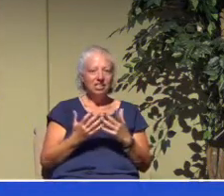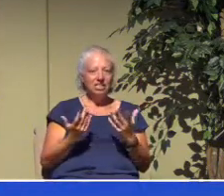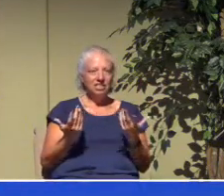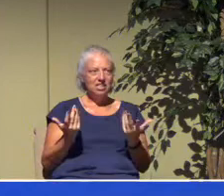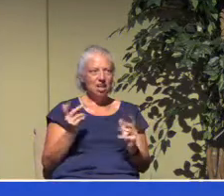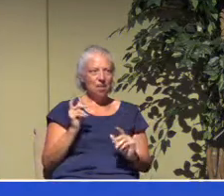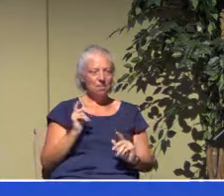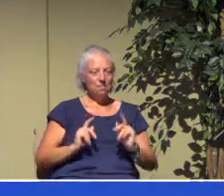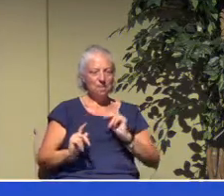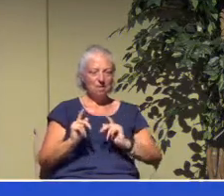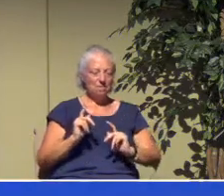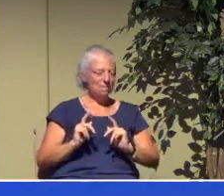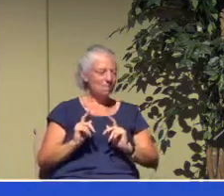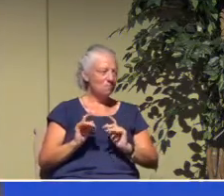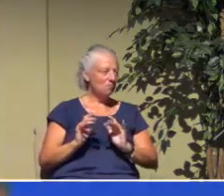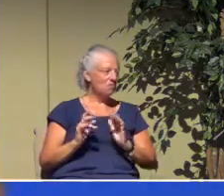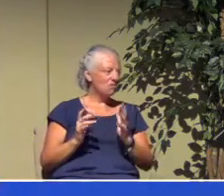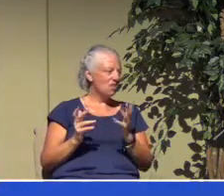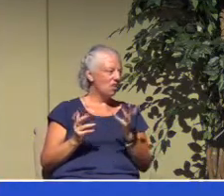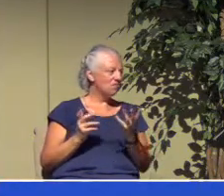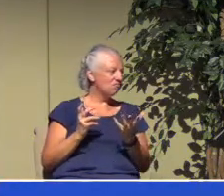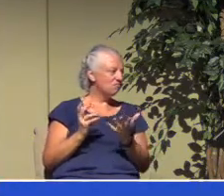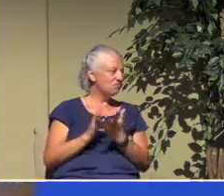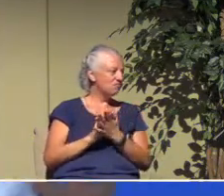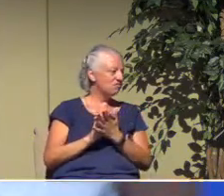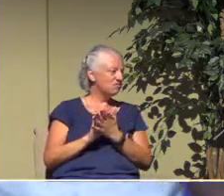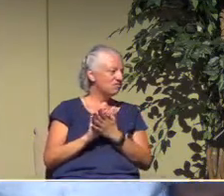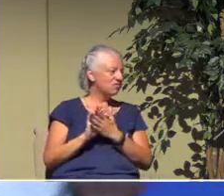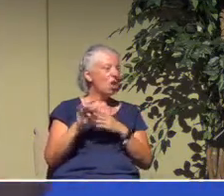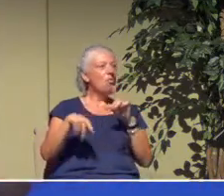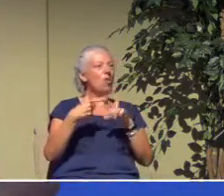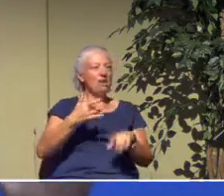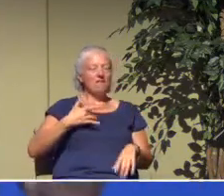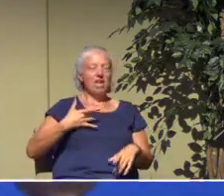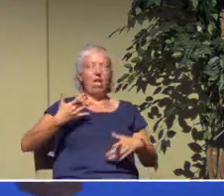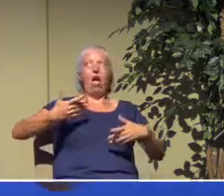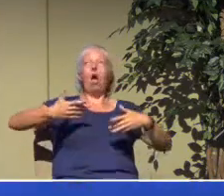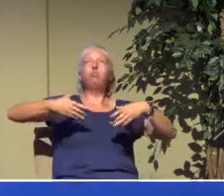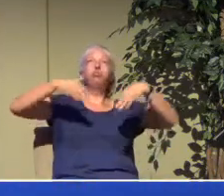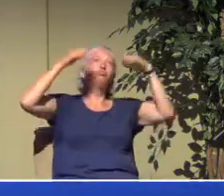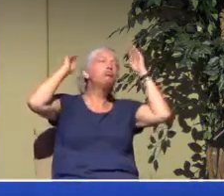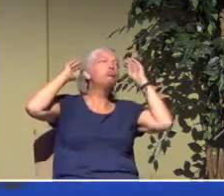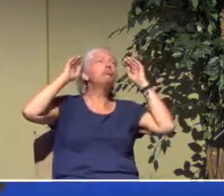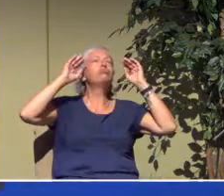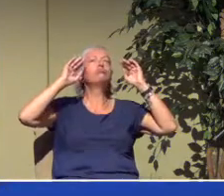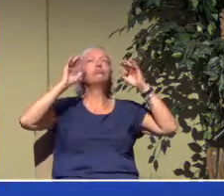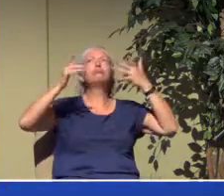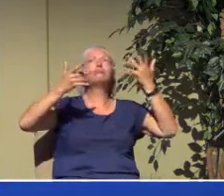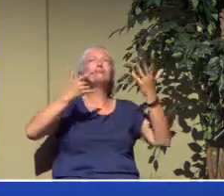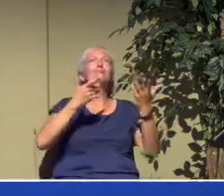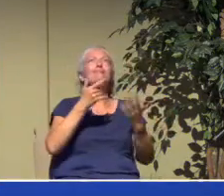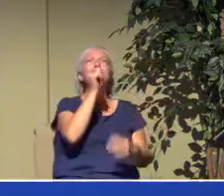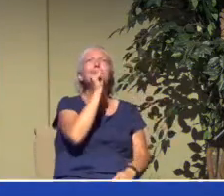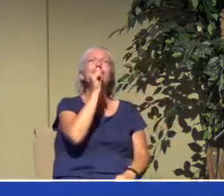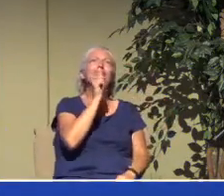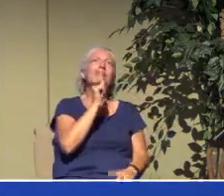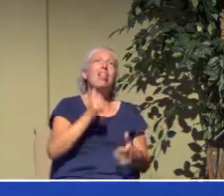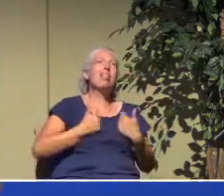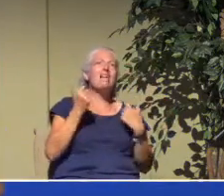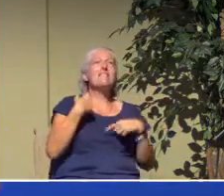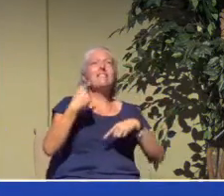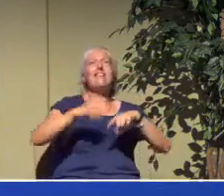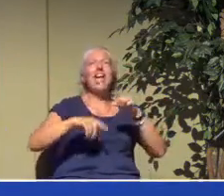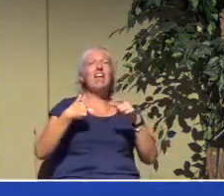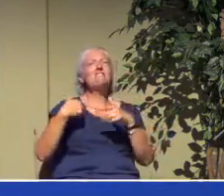we talked about, or when we do feel overwhelmed and we feel like, I can't handle life, I feel so much